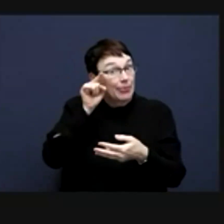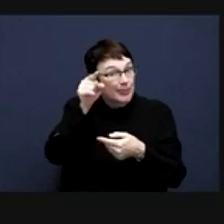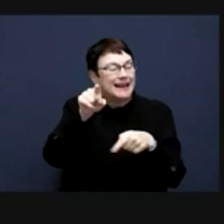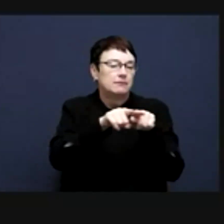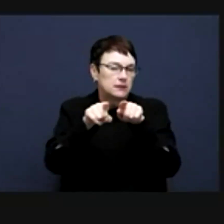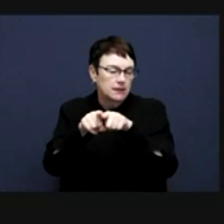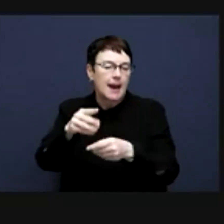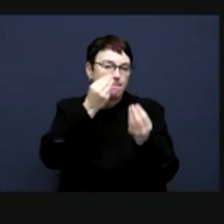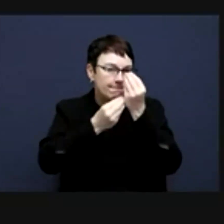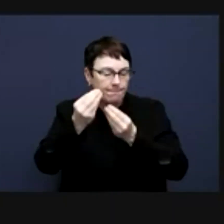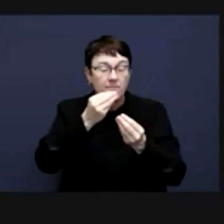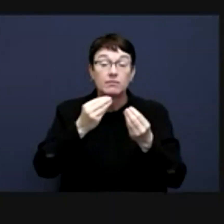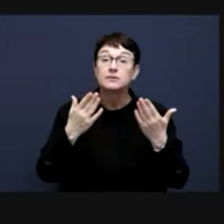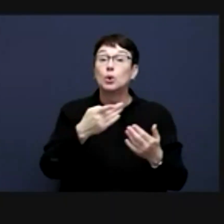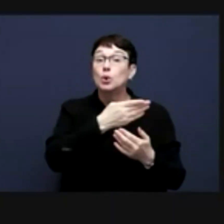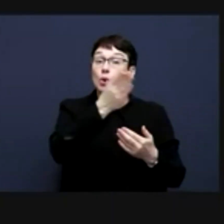again